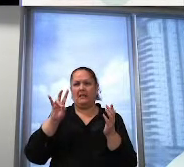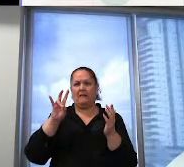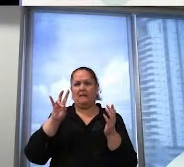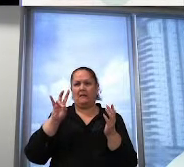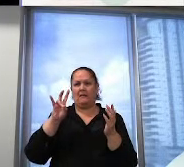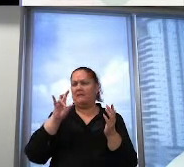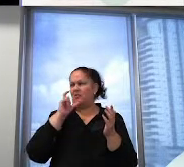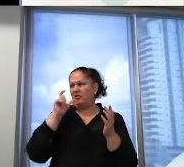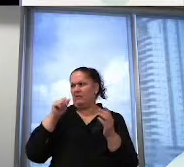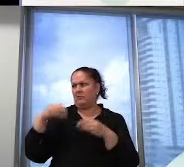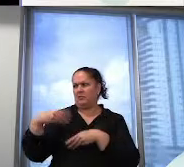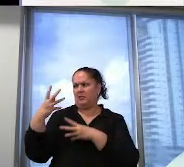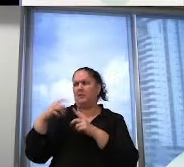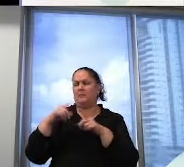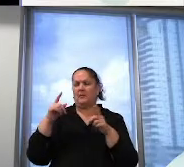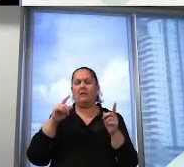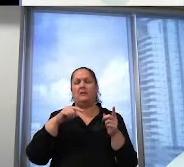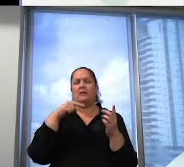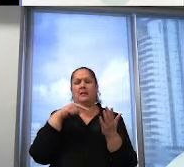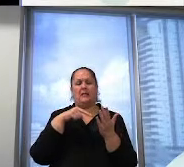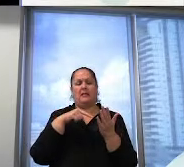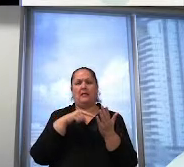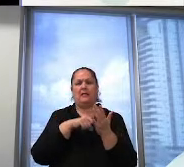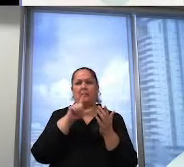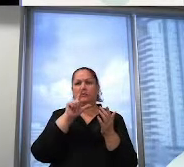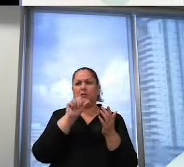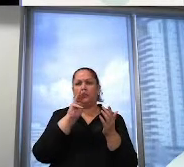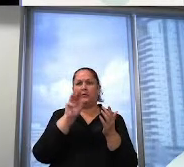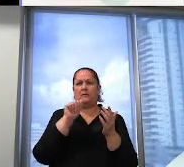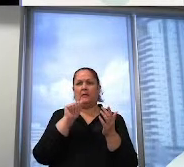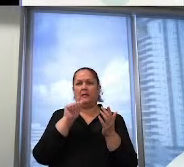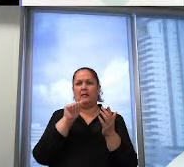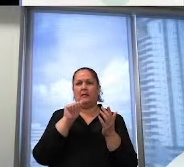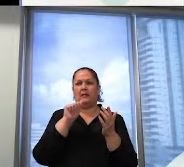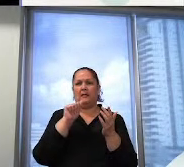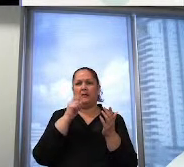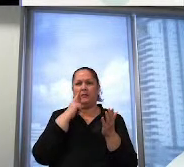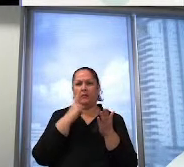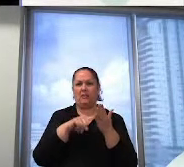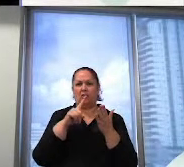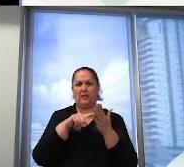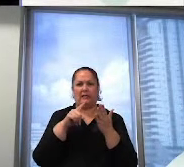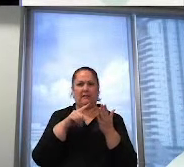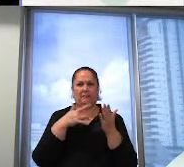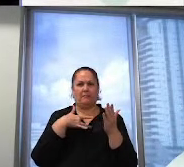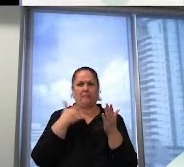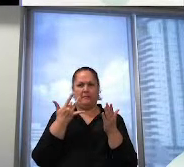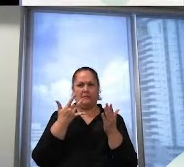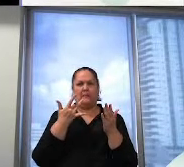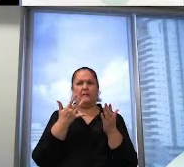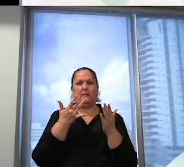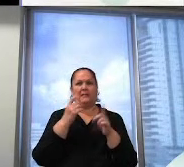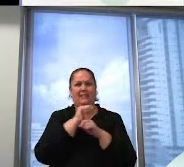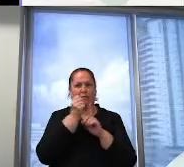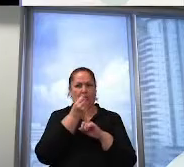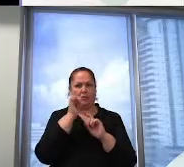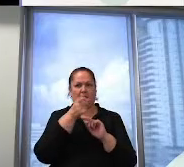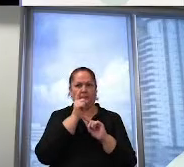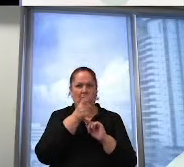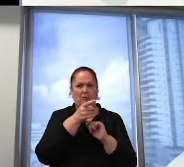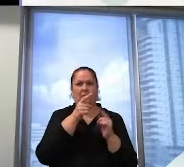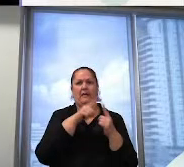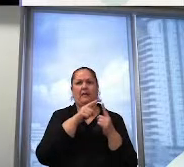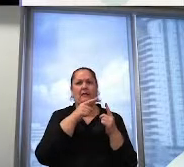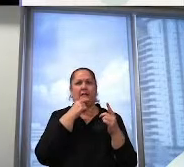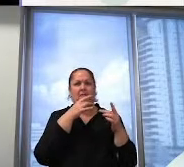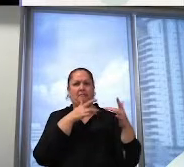PBOP-07. You don't have to pull it out, but this is where LUMA was looking at the status quo and expressing concern